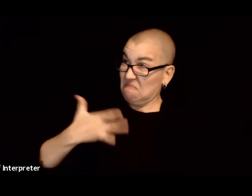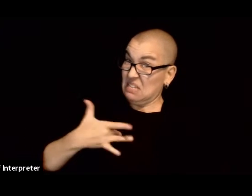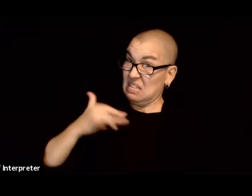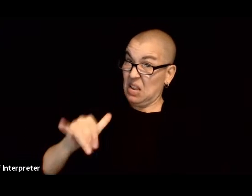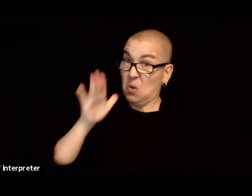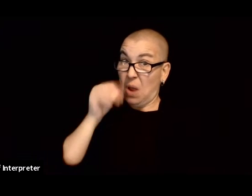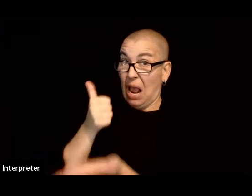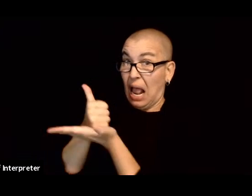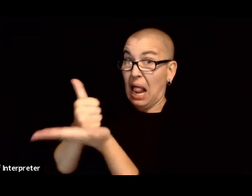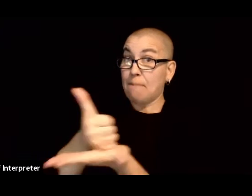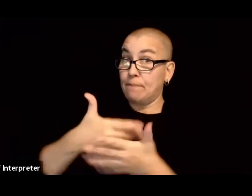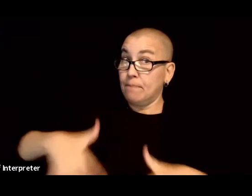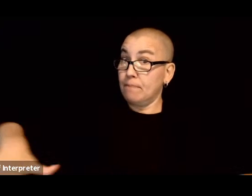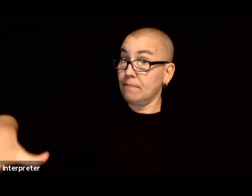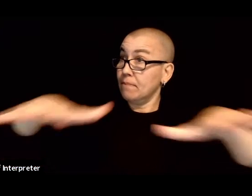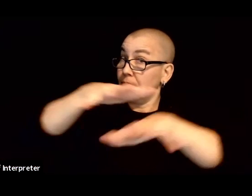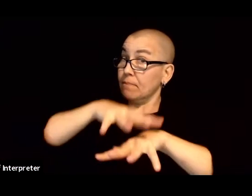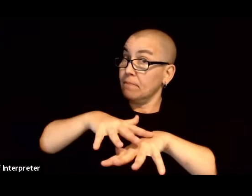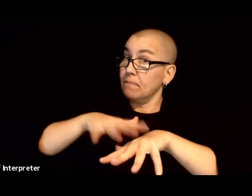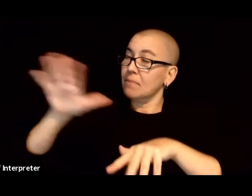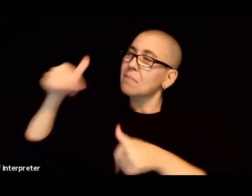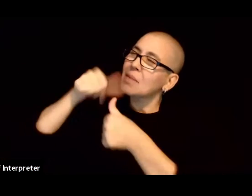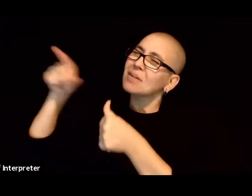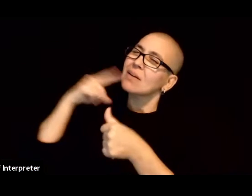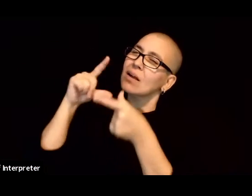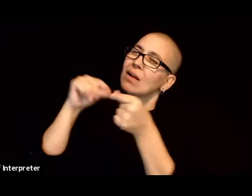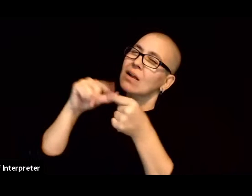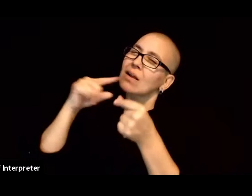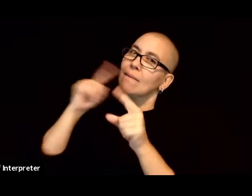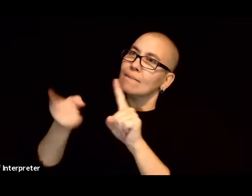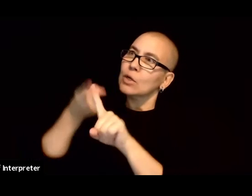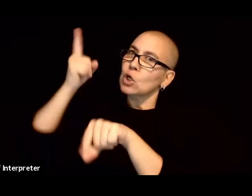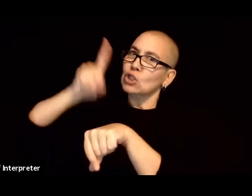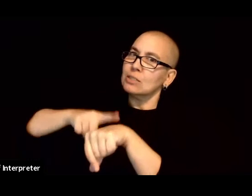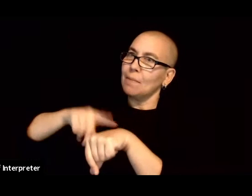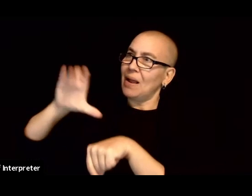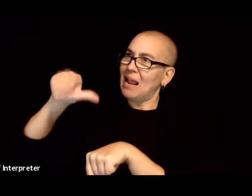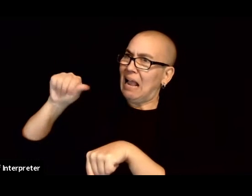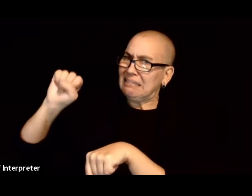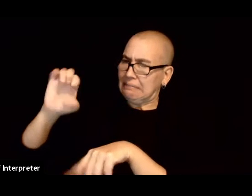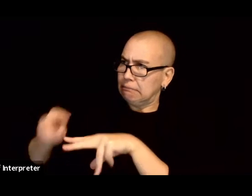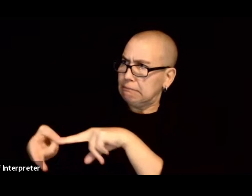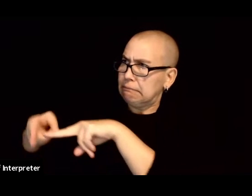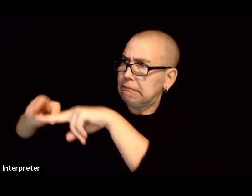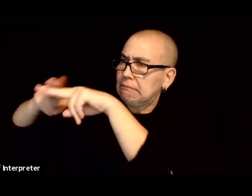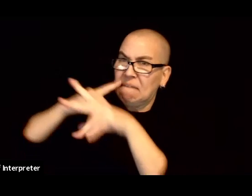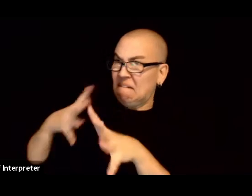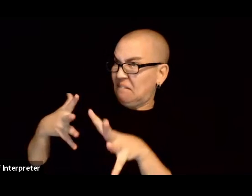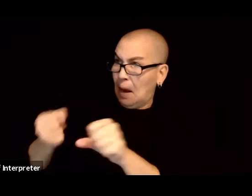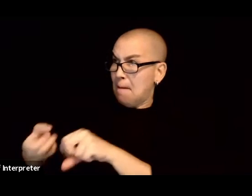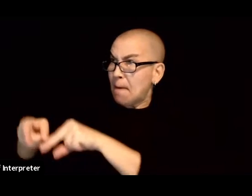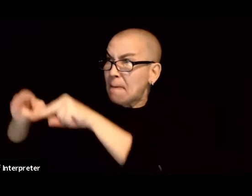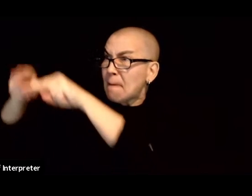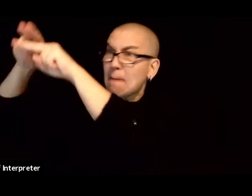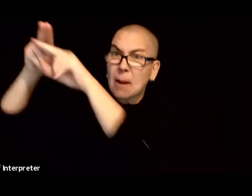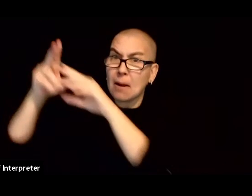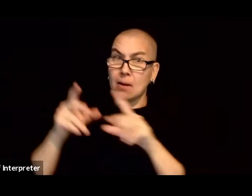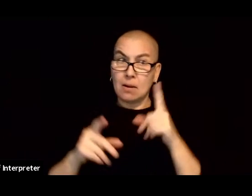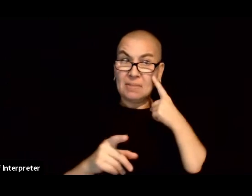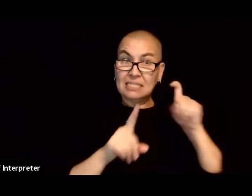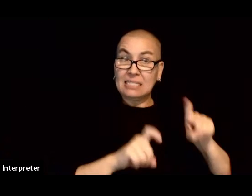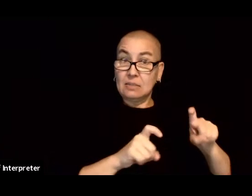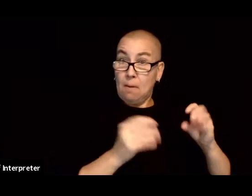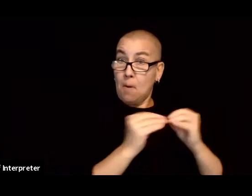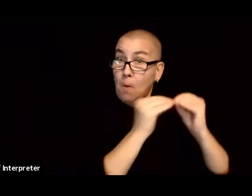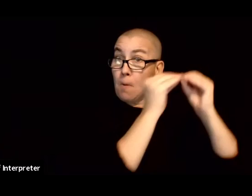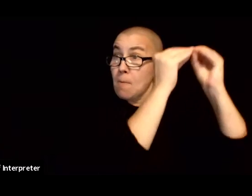first time that the case growth is outpacing the amount of testing. Do you think that could help if you're able to identify cases